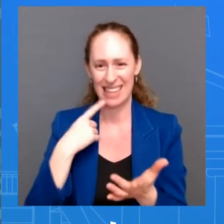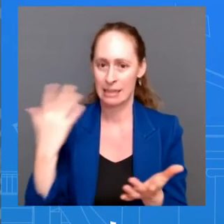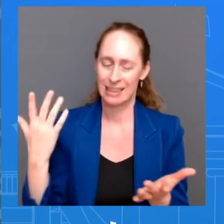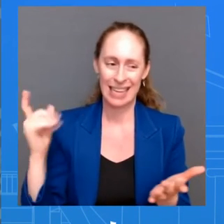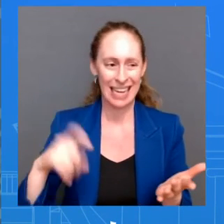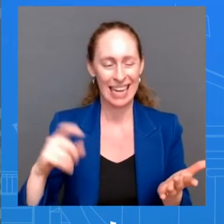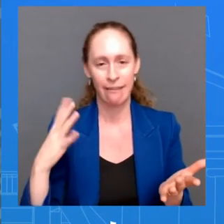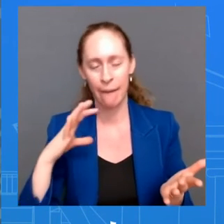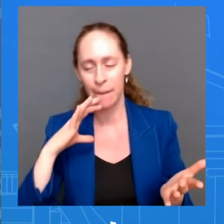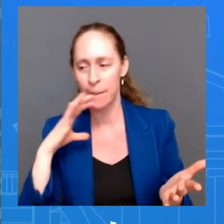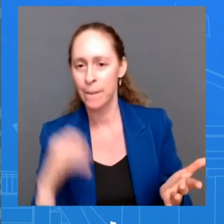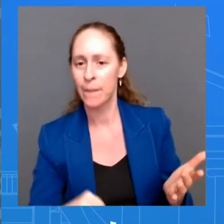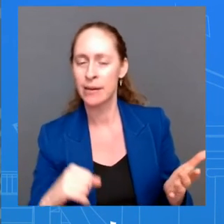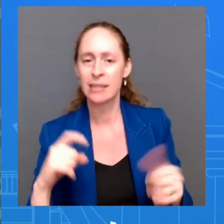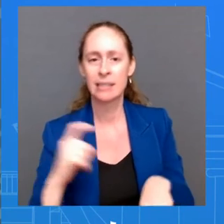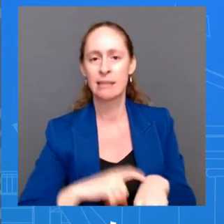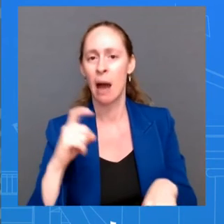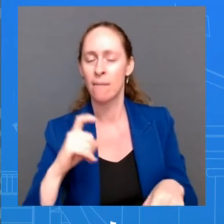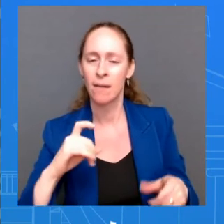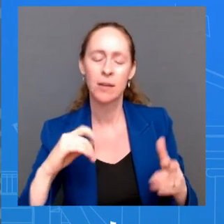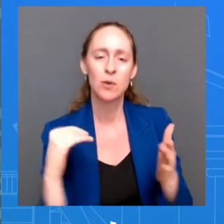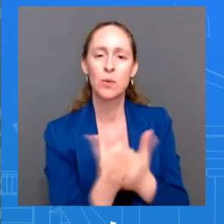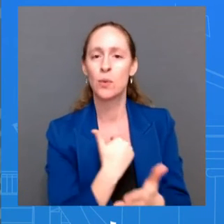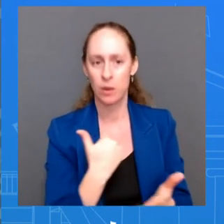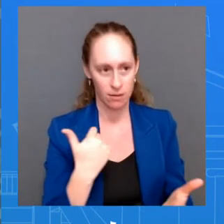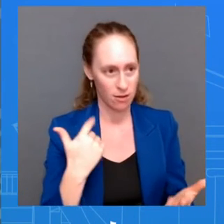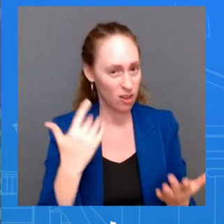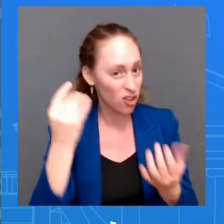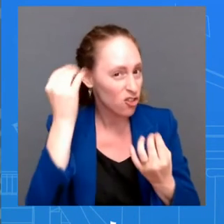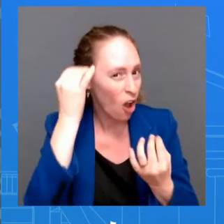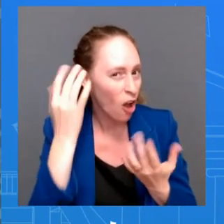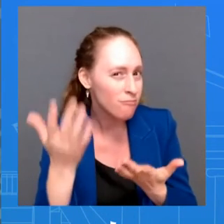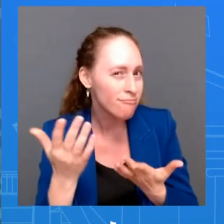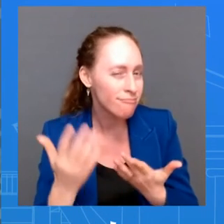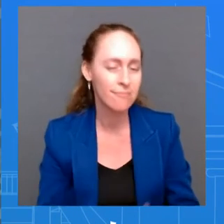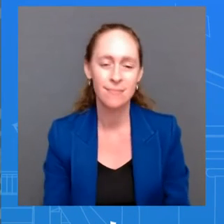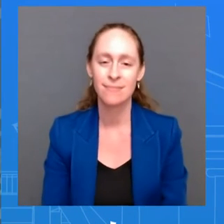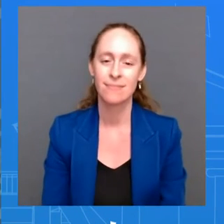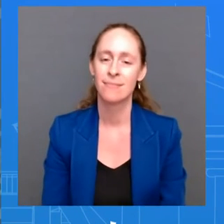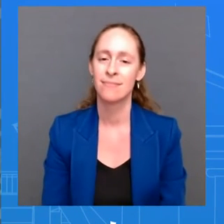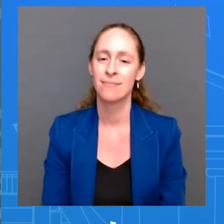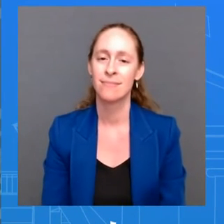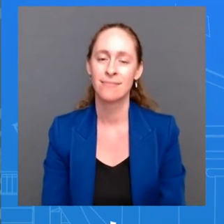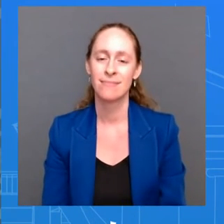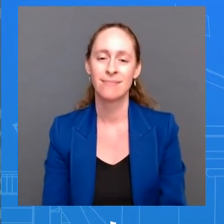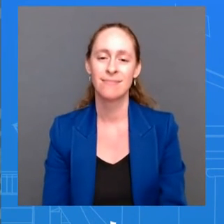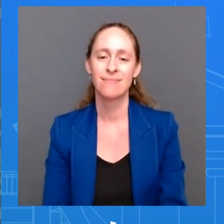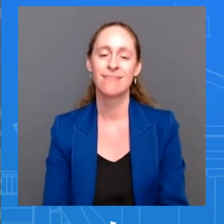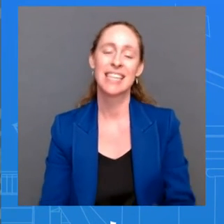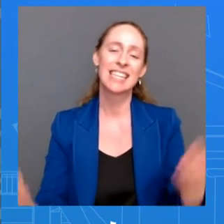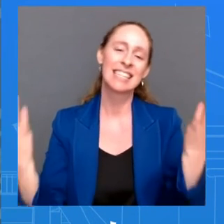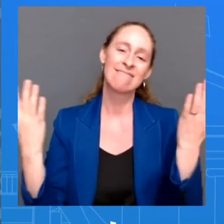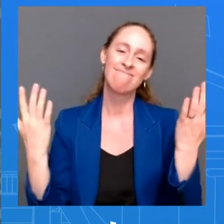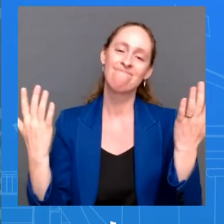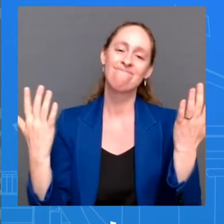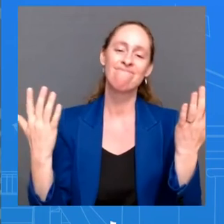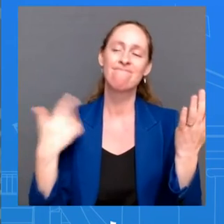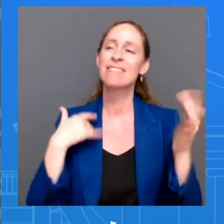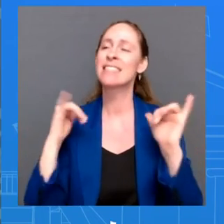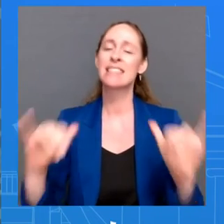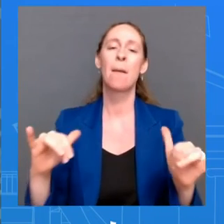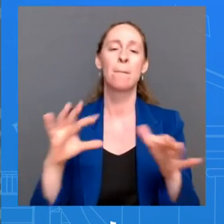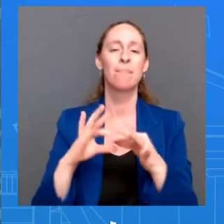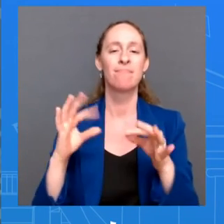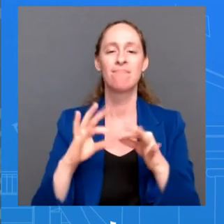going to stay where I am, what I said earlier to your other colleague, which is the president intends to run in 2024. We